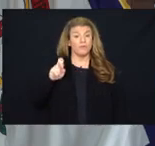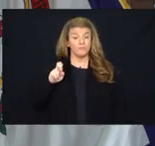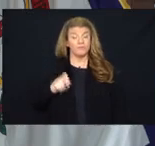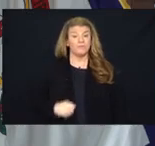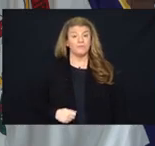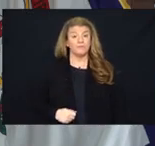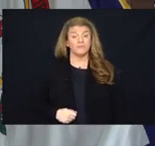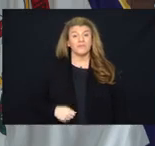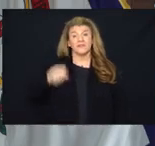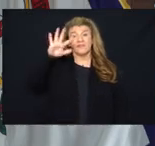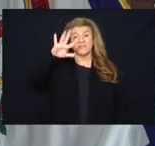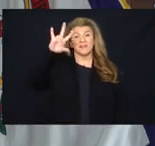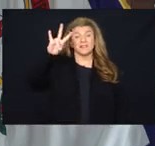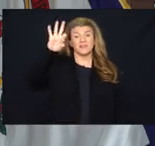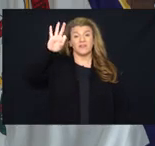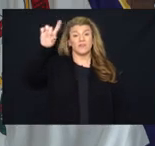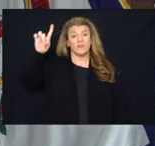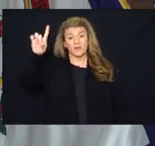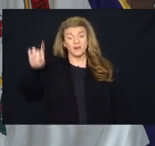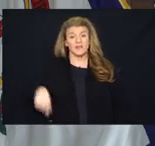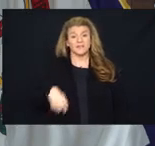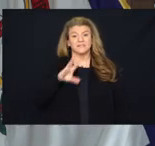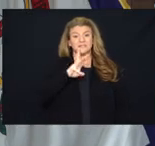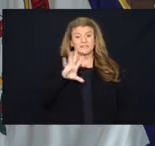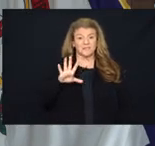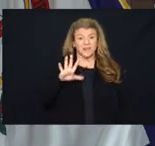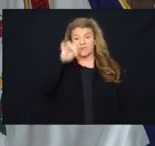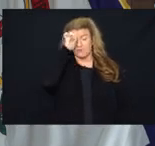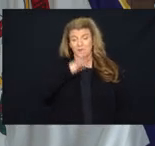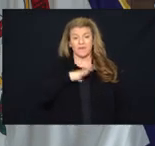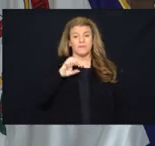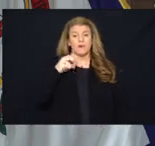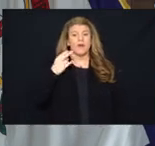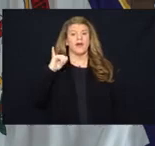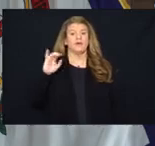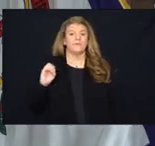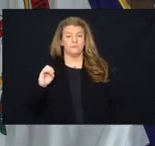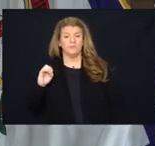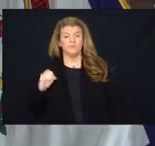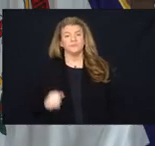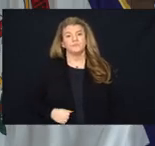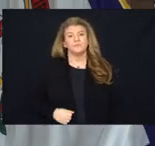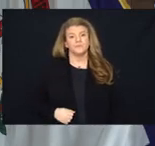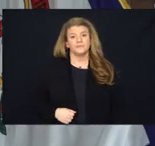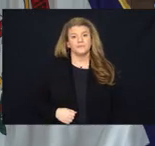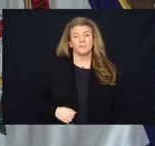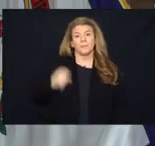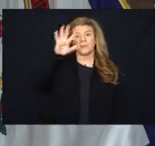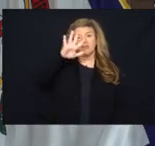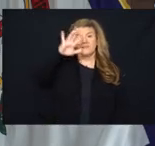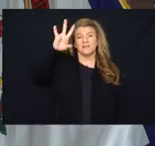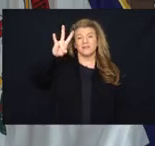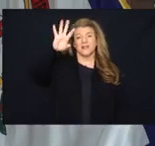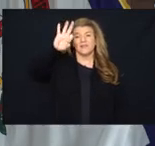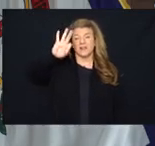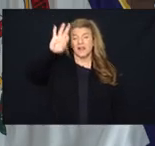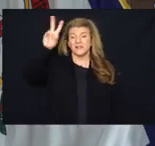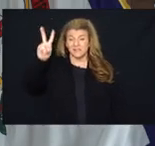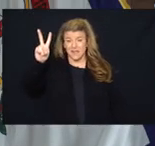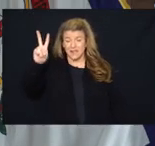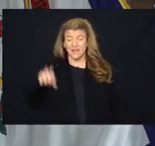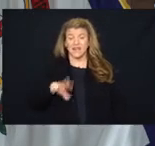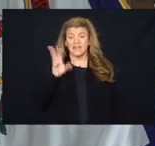The 5,791st death, a 65-year-old male from Ohio County. The 5,792nd